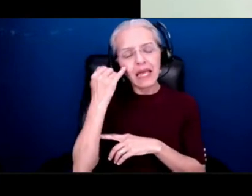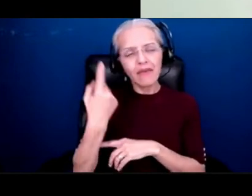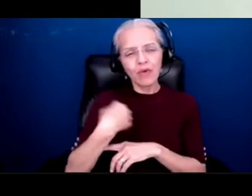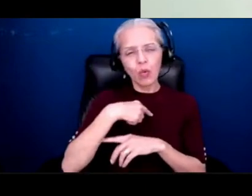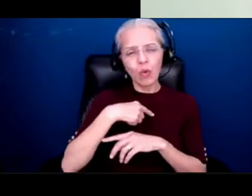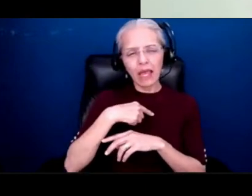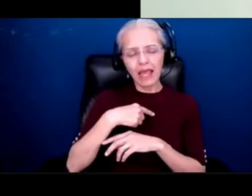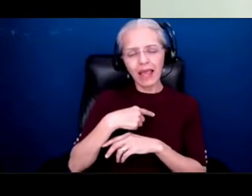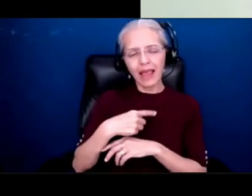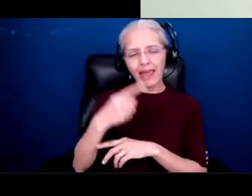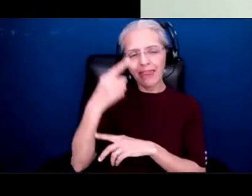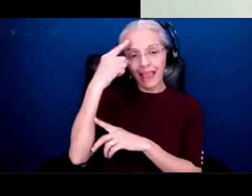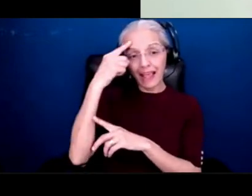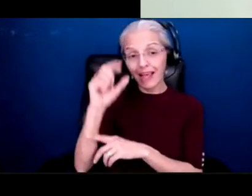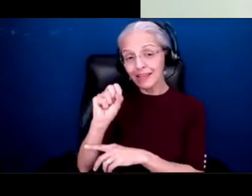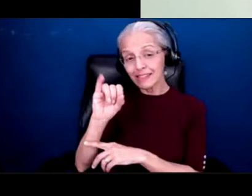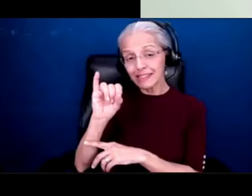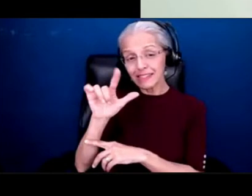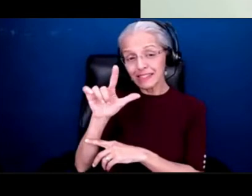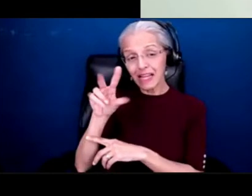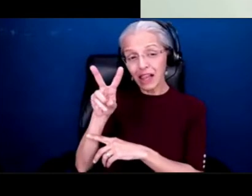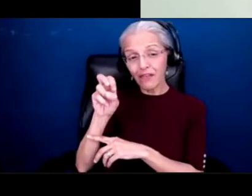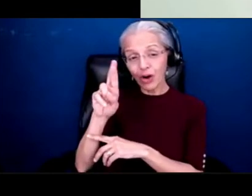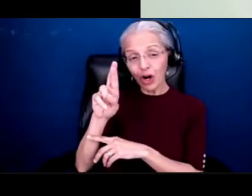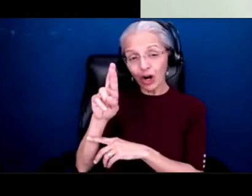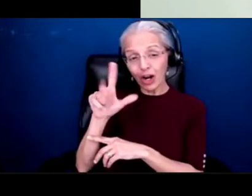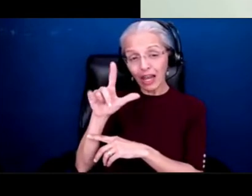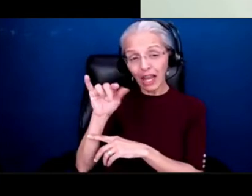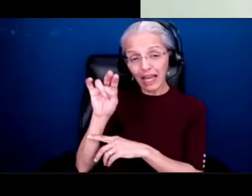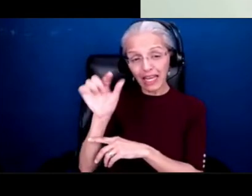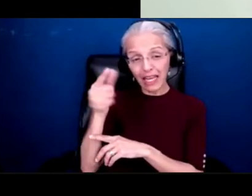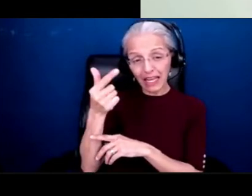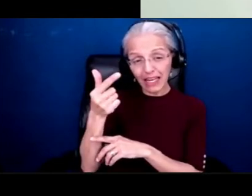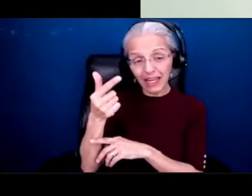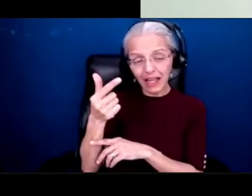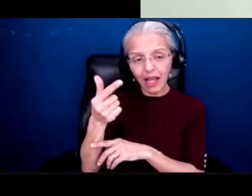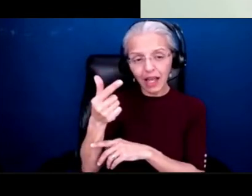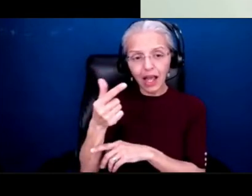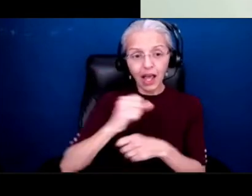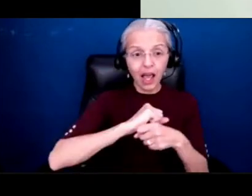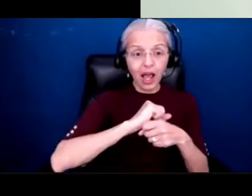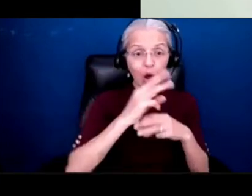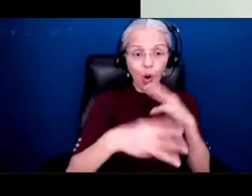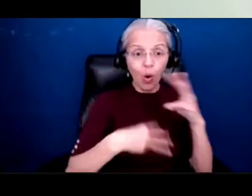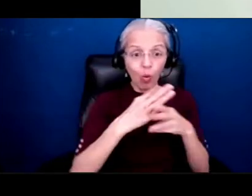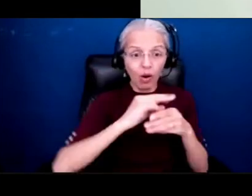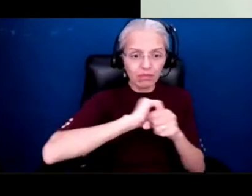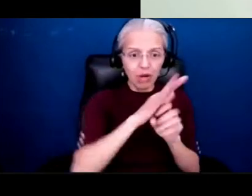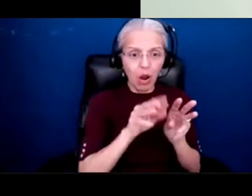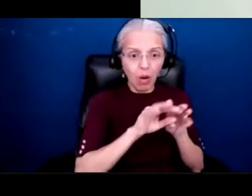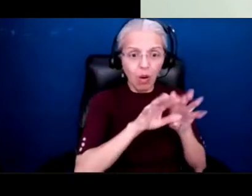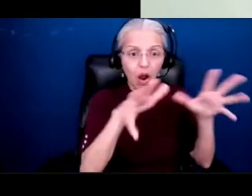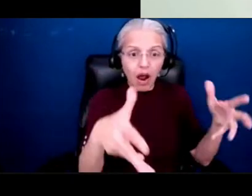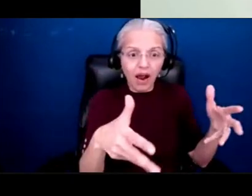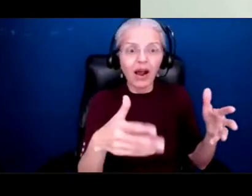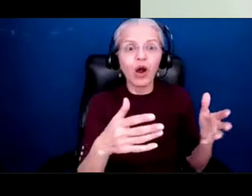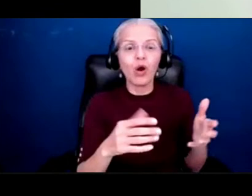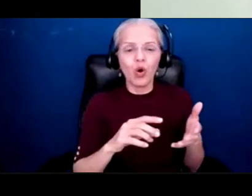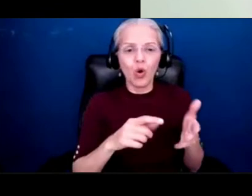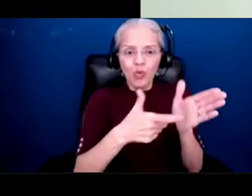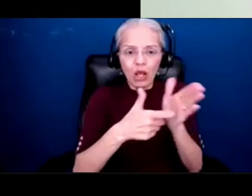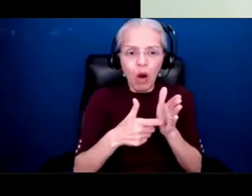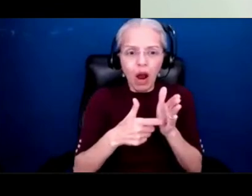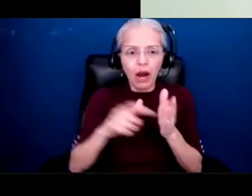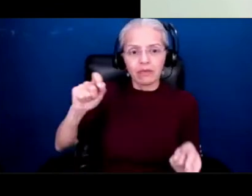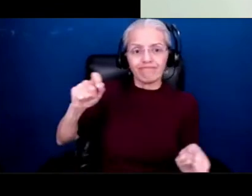silver linings, you know, a global pandemic, it's that we had to pivot and do it well. And